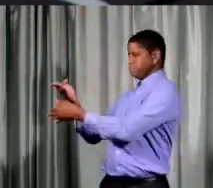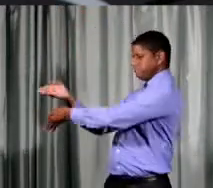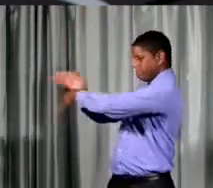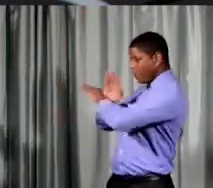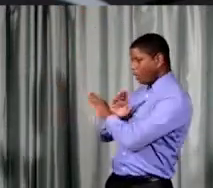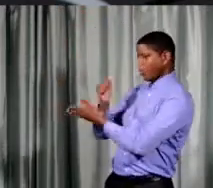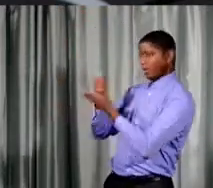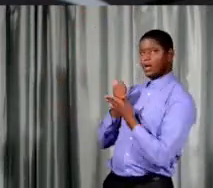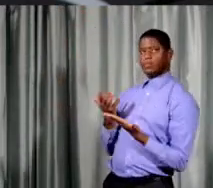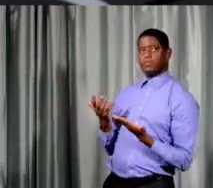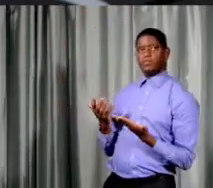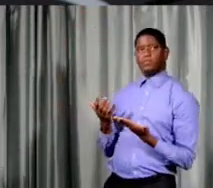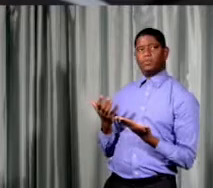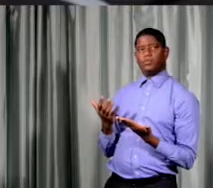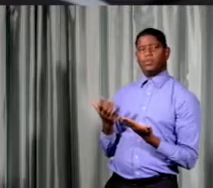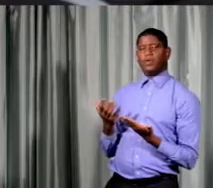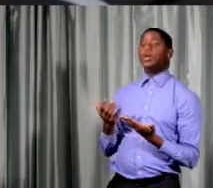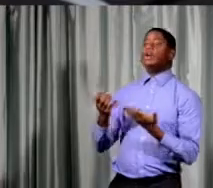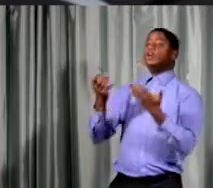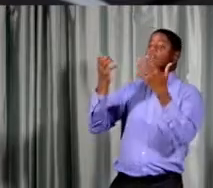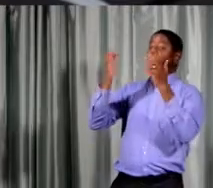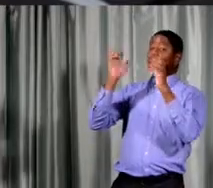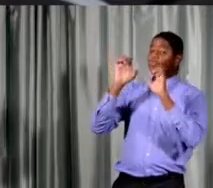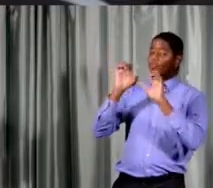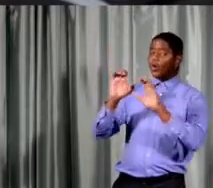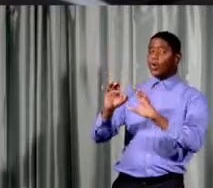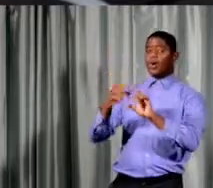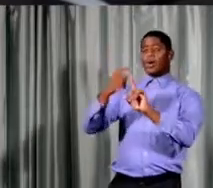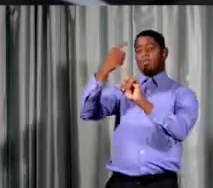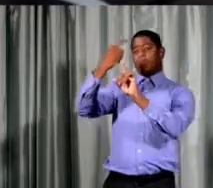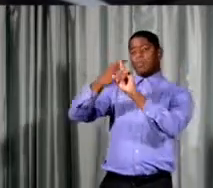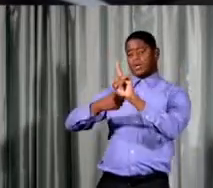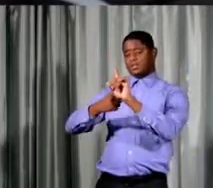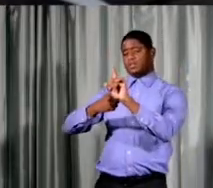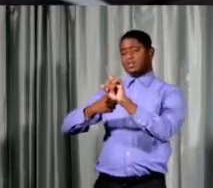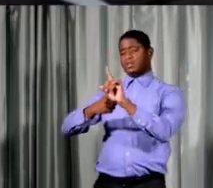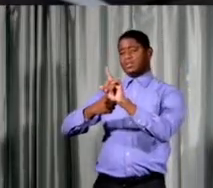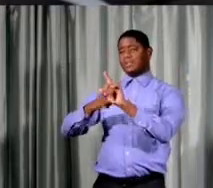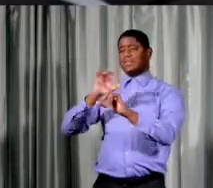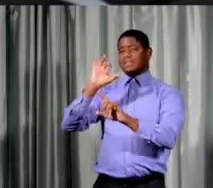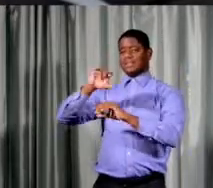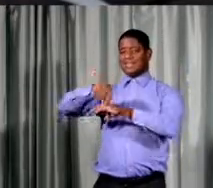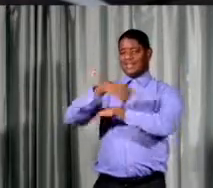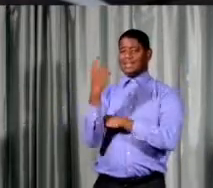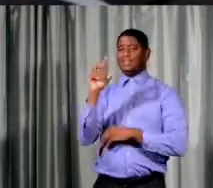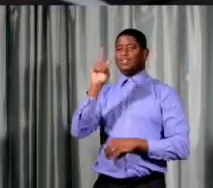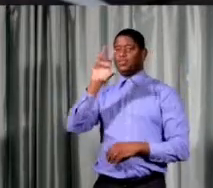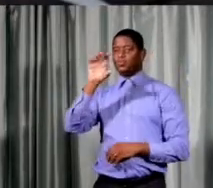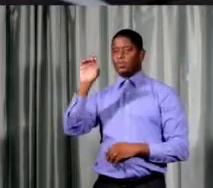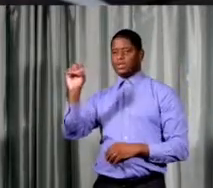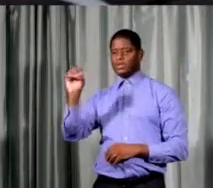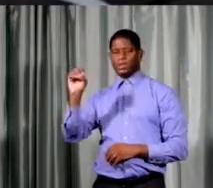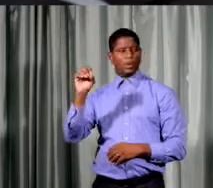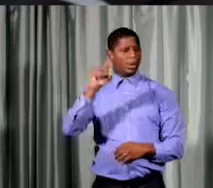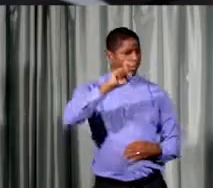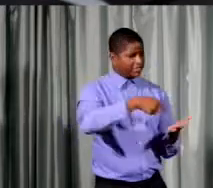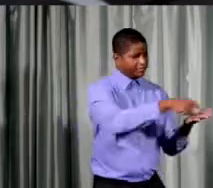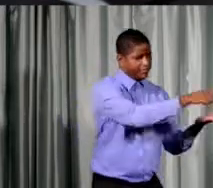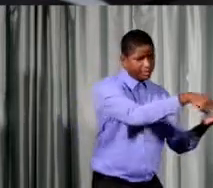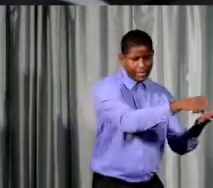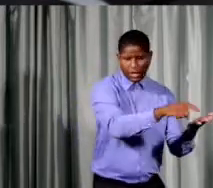is. You don't want to reach the 20th of the month if you have employees and realize you don't have enough cash to pay them.